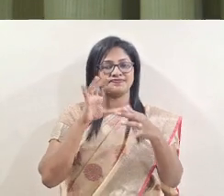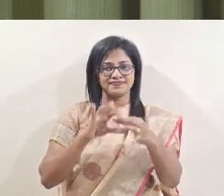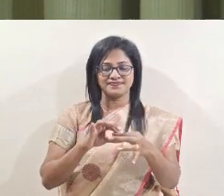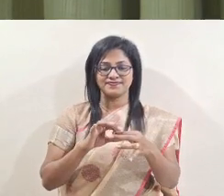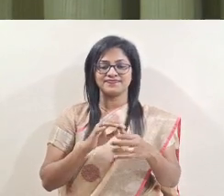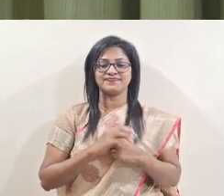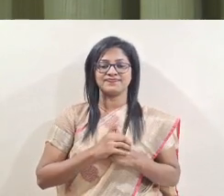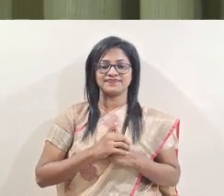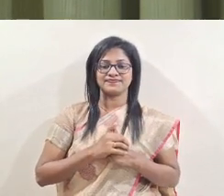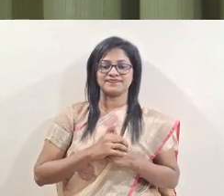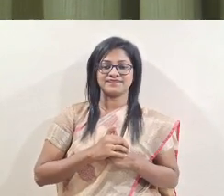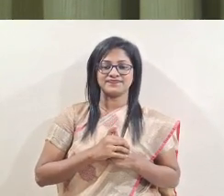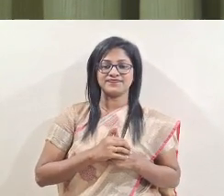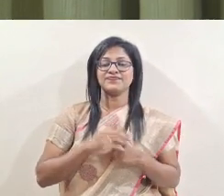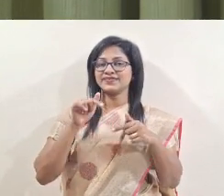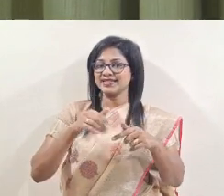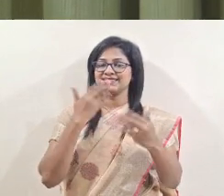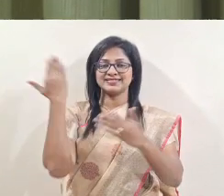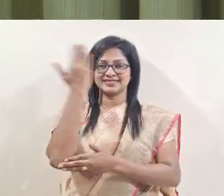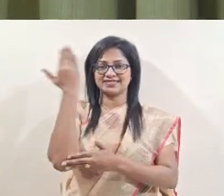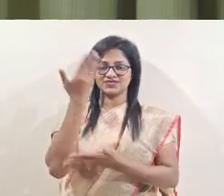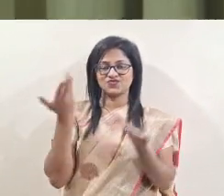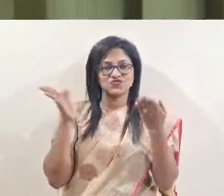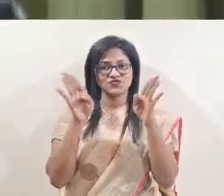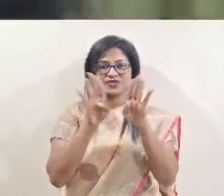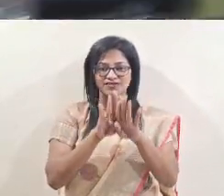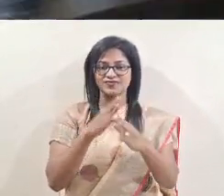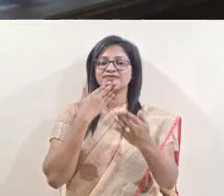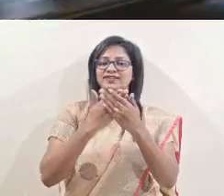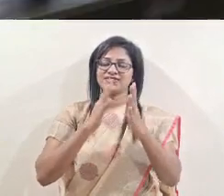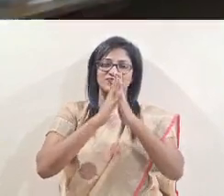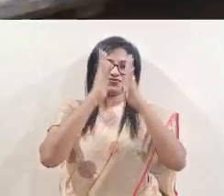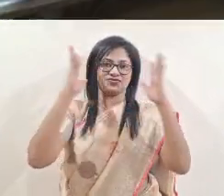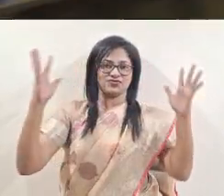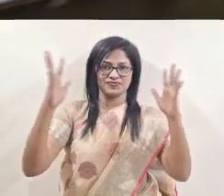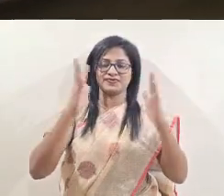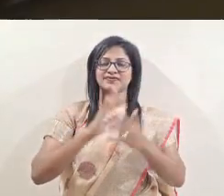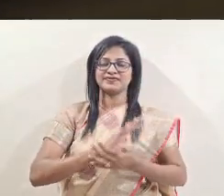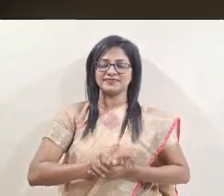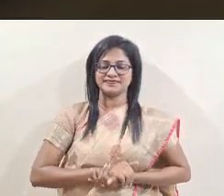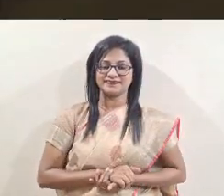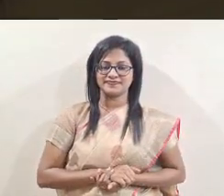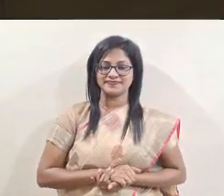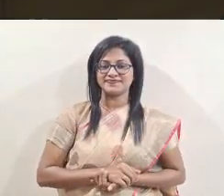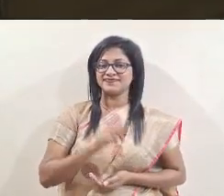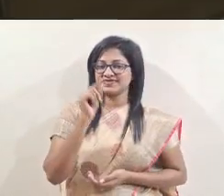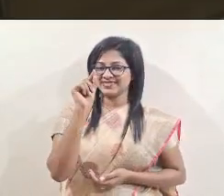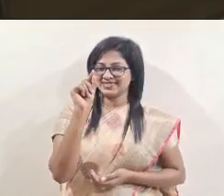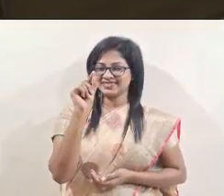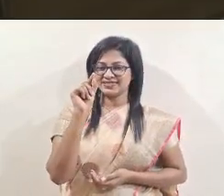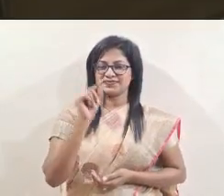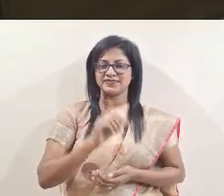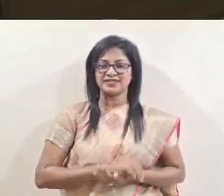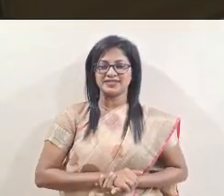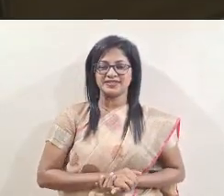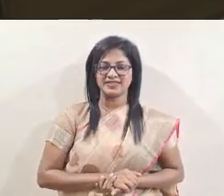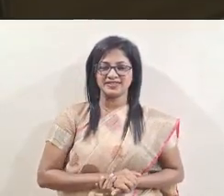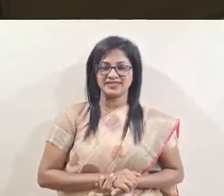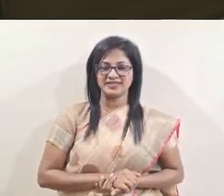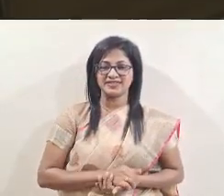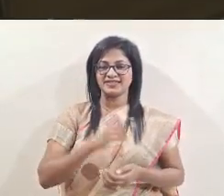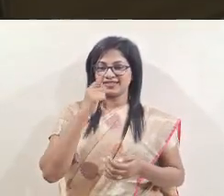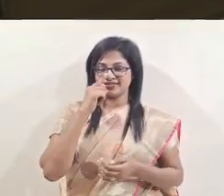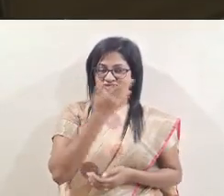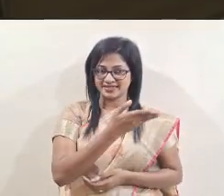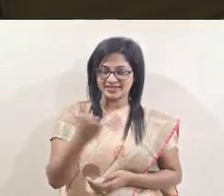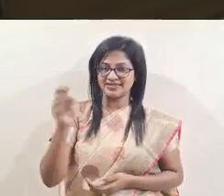I conclude the sessions. Thank you very much. Just a minute. Ladies and gentlemen,